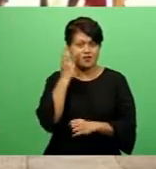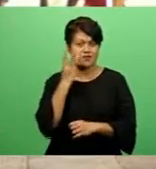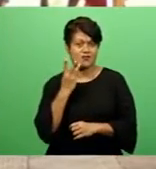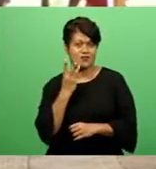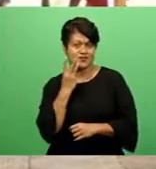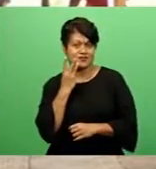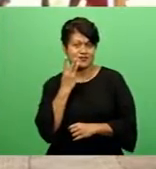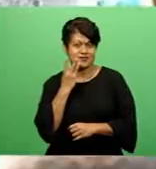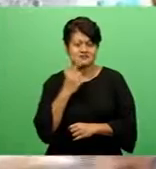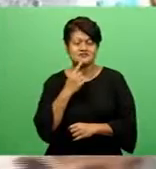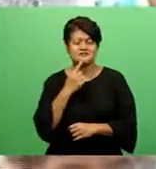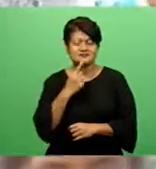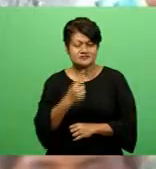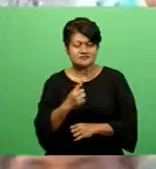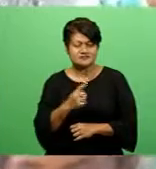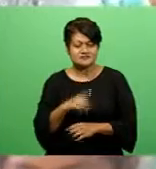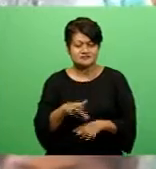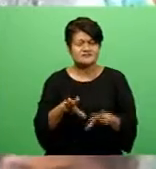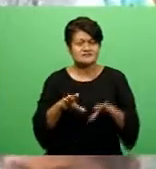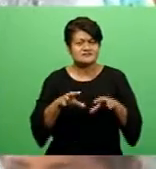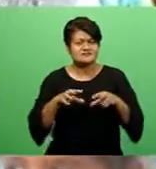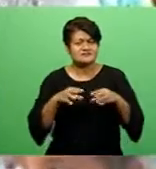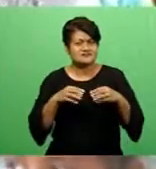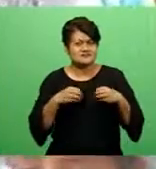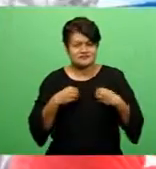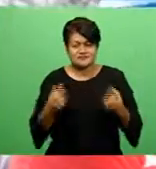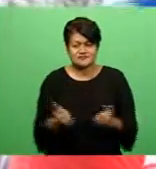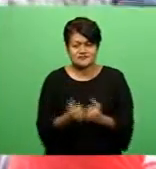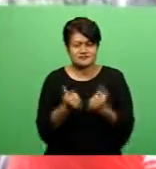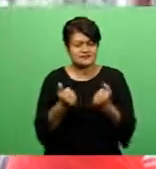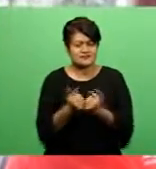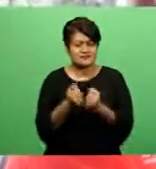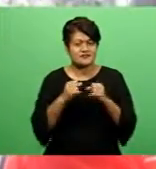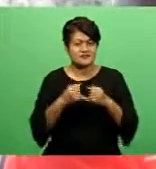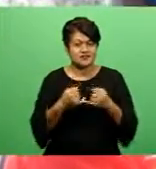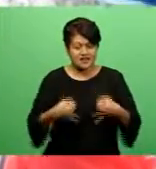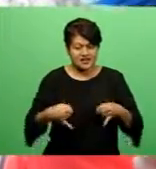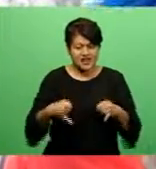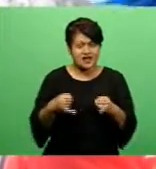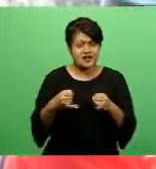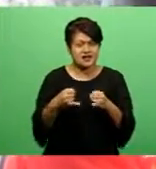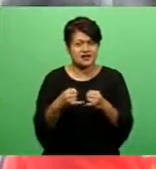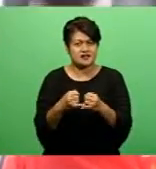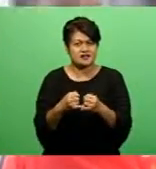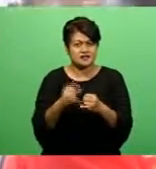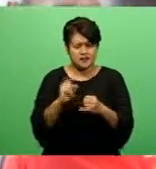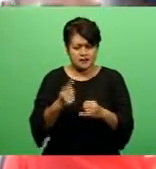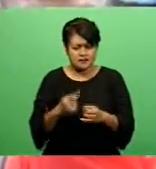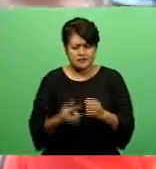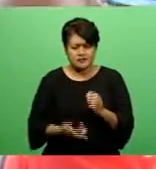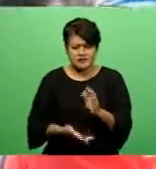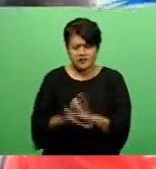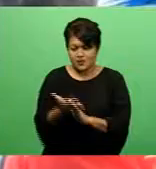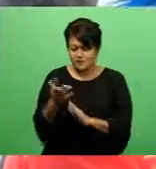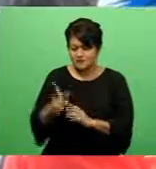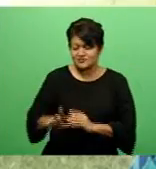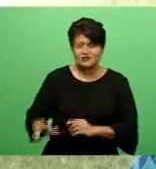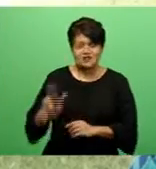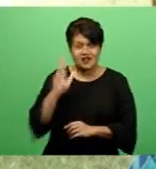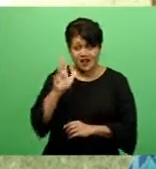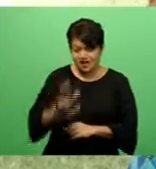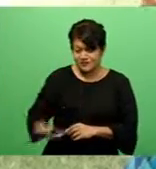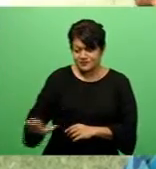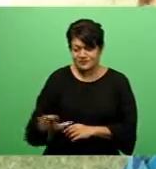evacuation centers were received from many islands that the team visited, but it was a different story for Vanuatu. We have to help